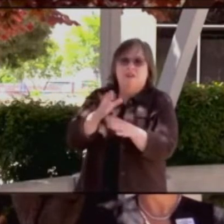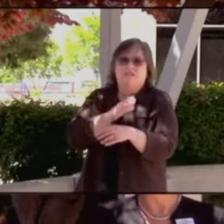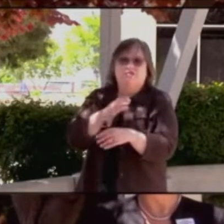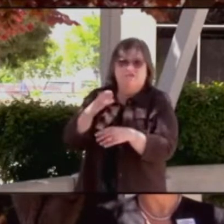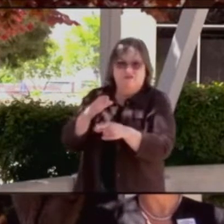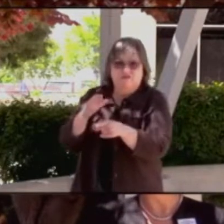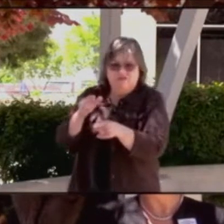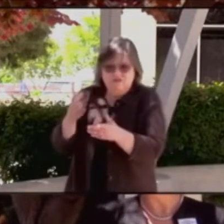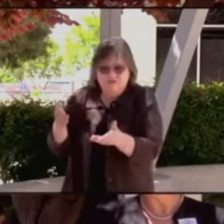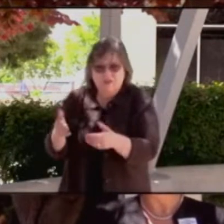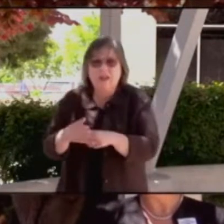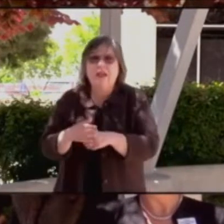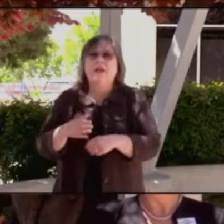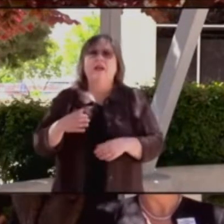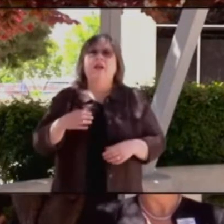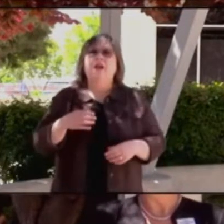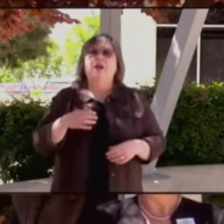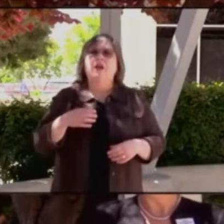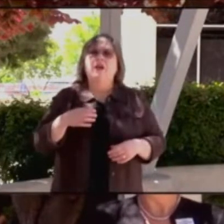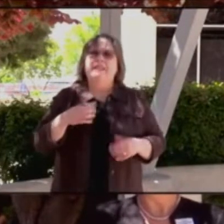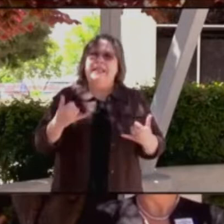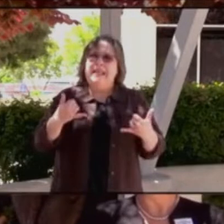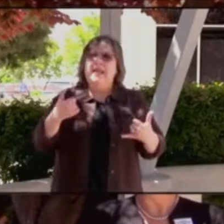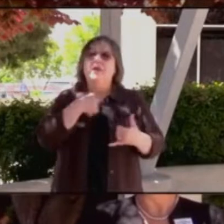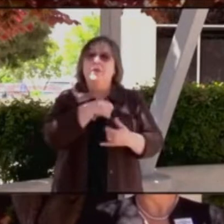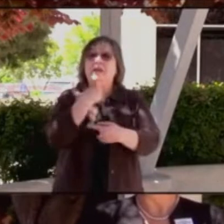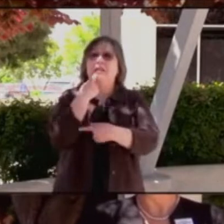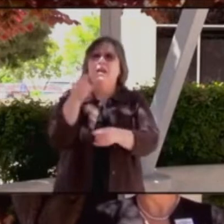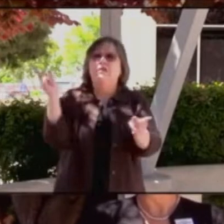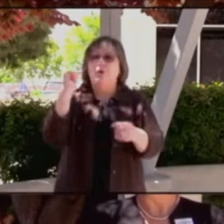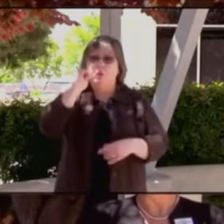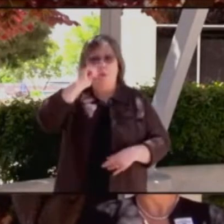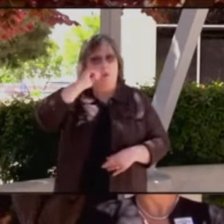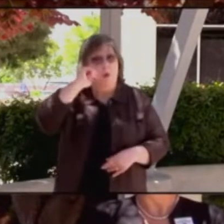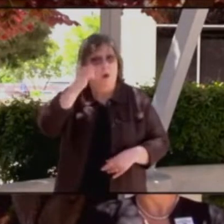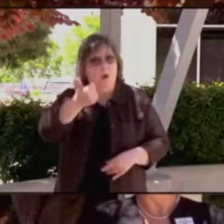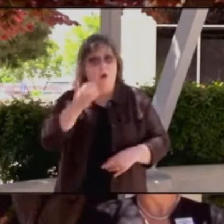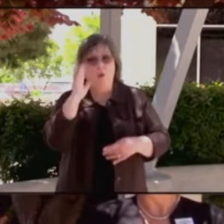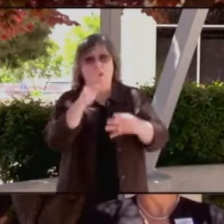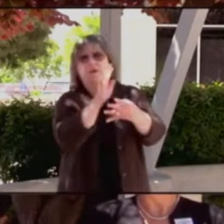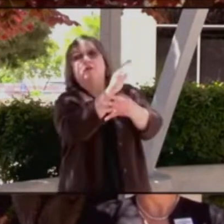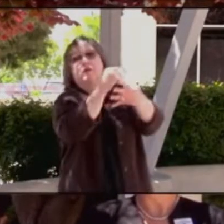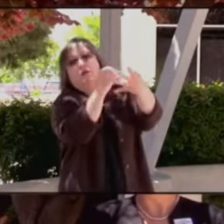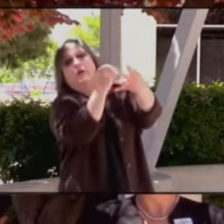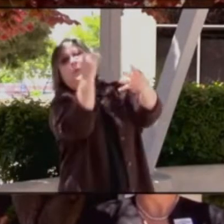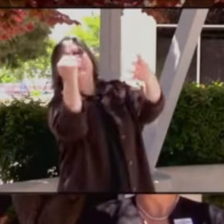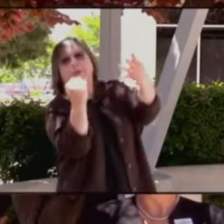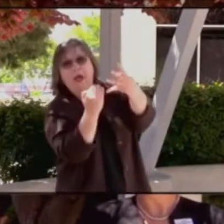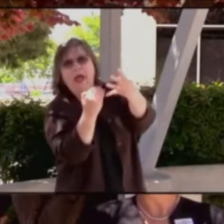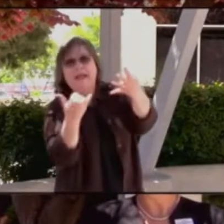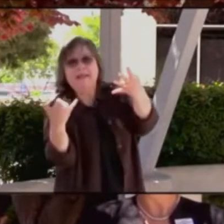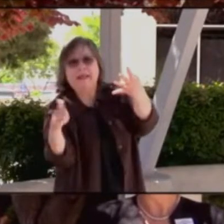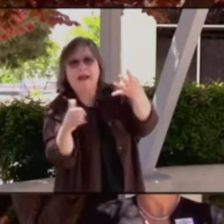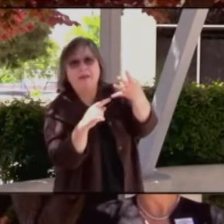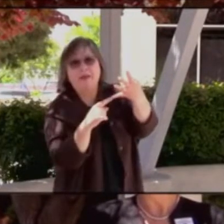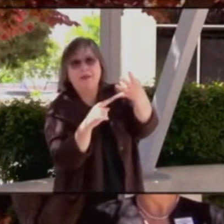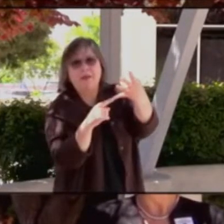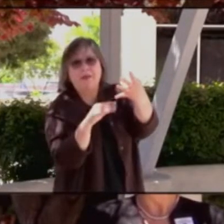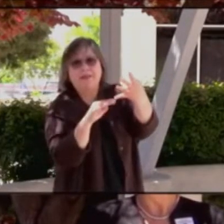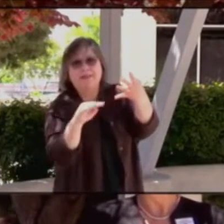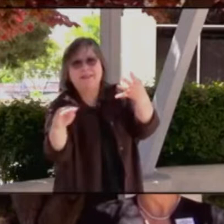we are going to enter yellow tier on Wednesday, tomorrow. This is really something that's exceptional. We've been in